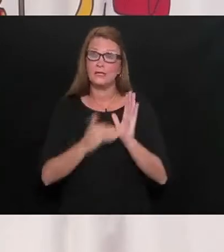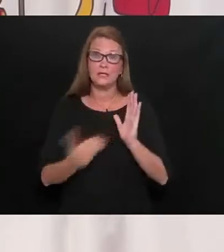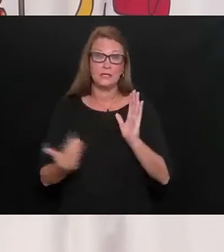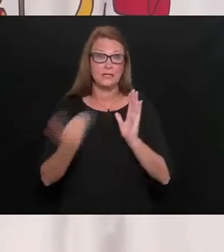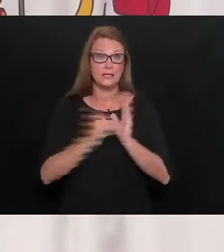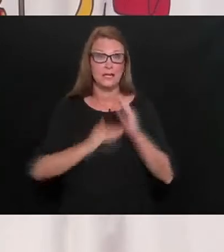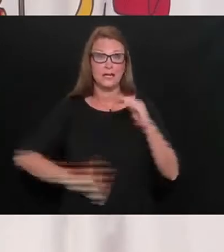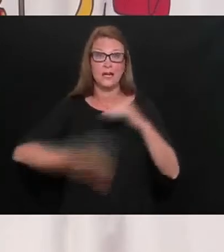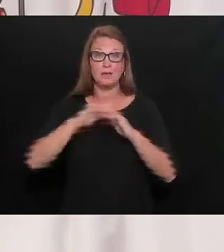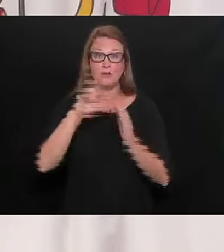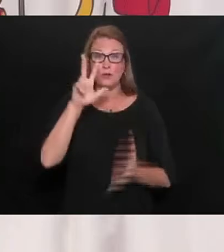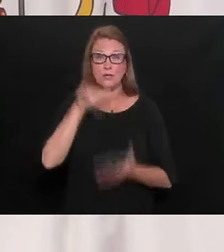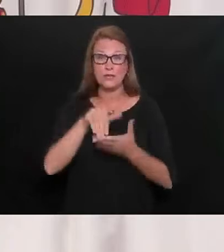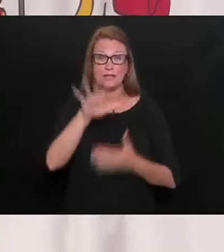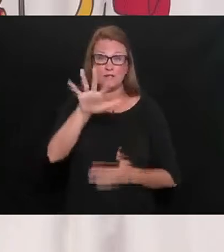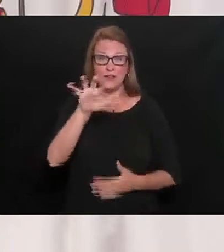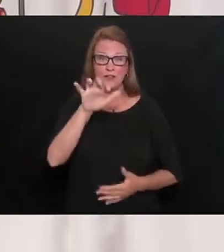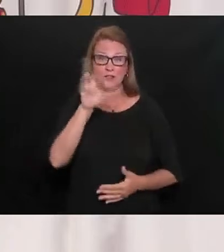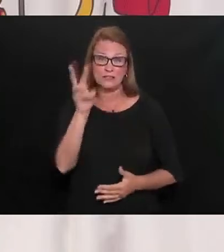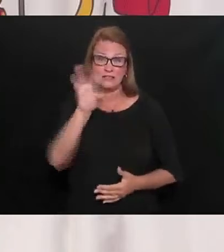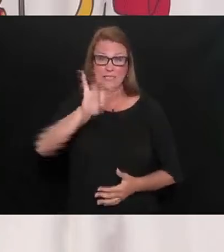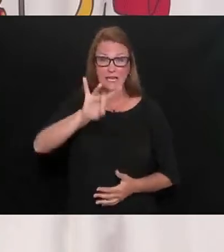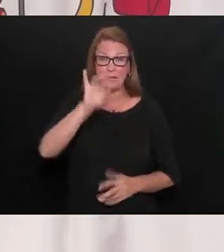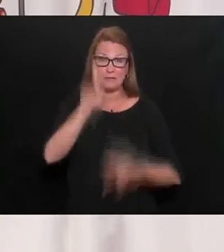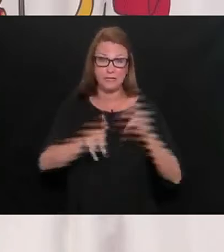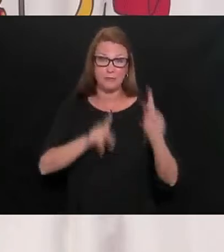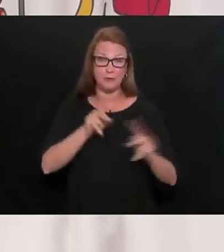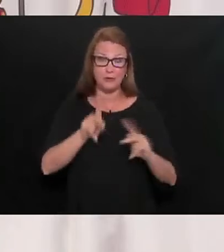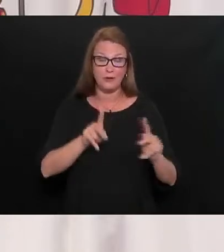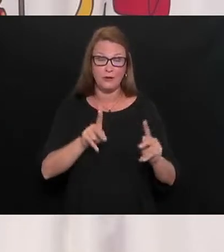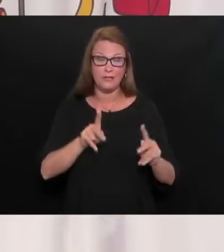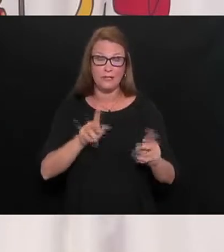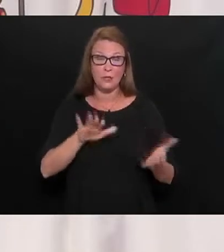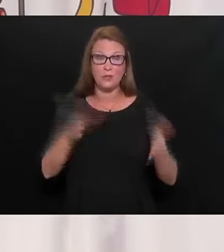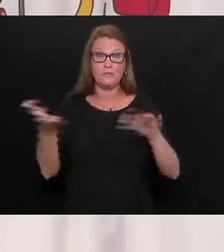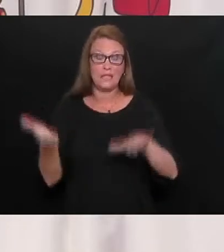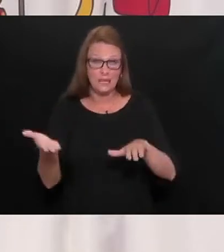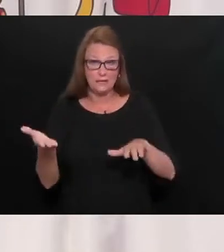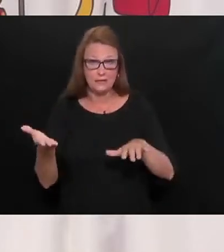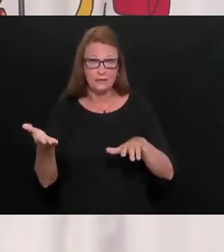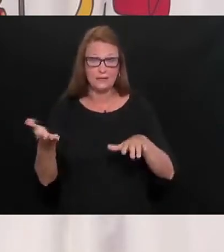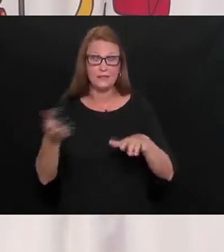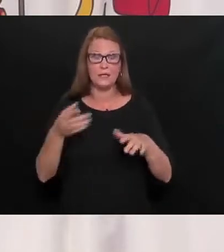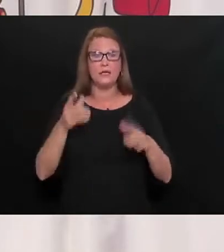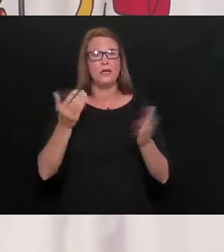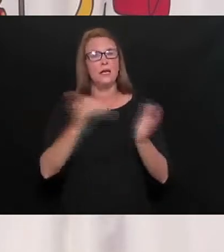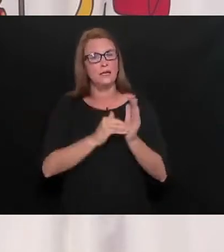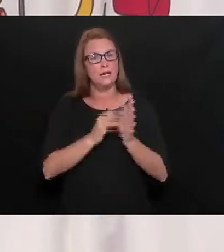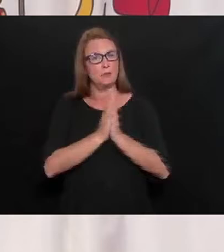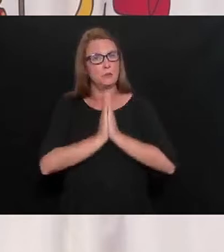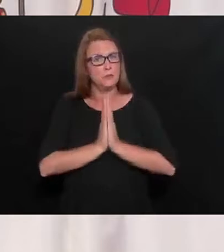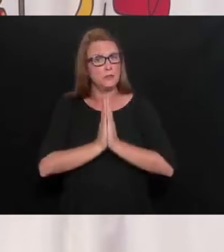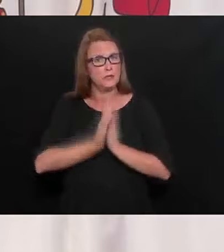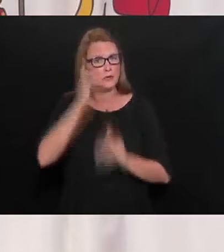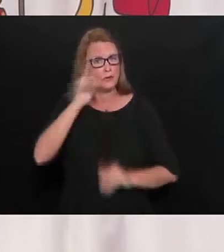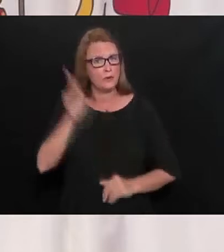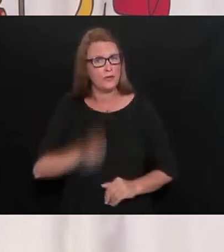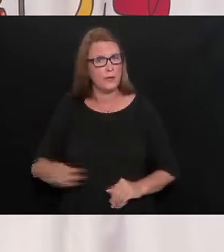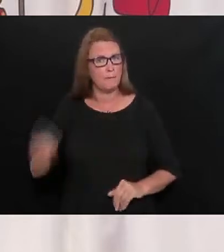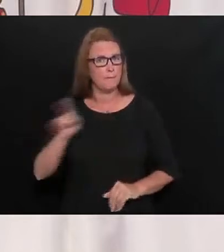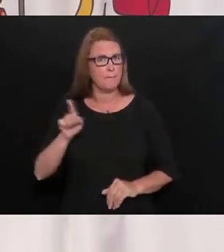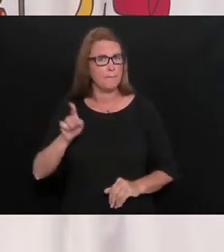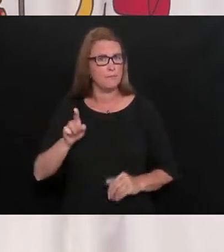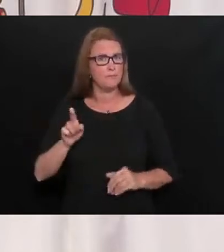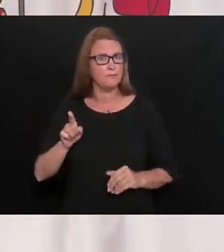to 3,568 total people, and over, I ask for your prayers. I ask that you won't let them